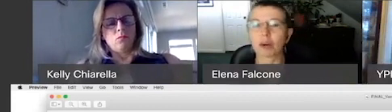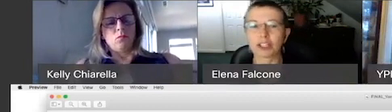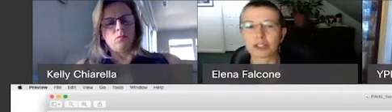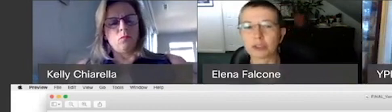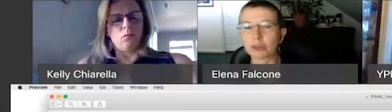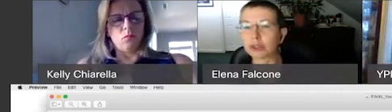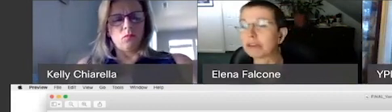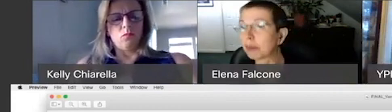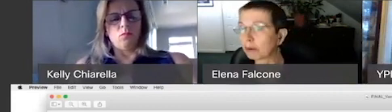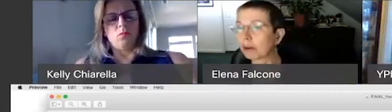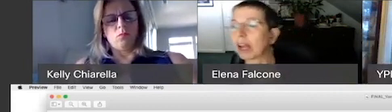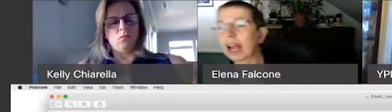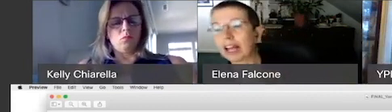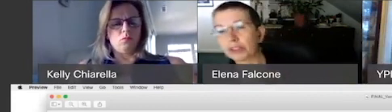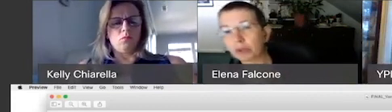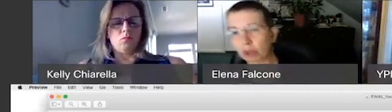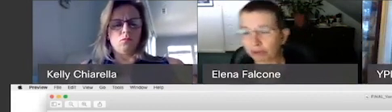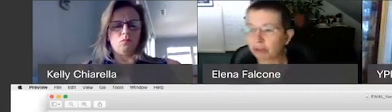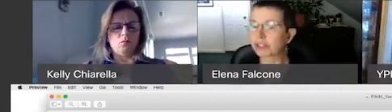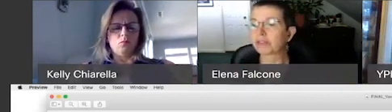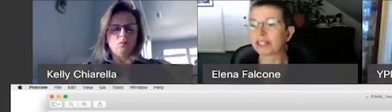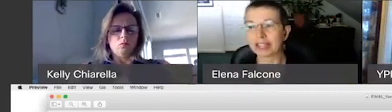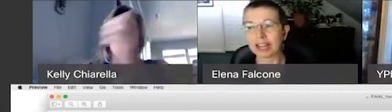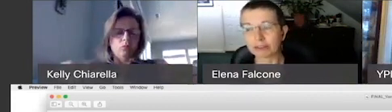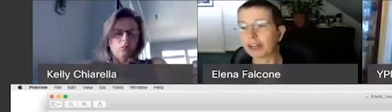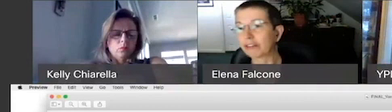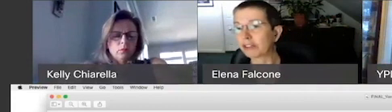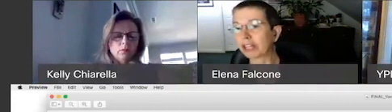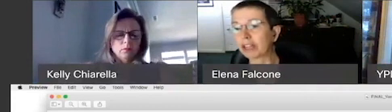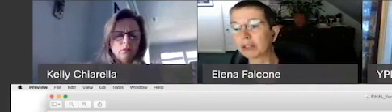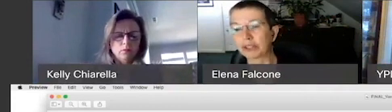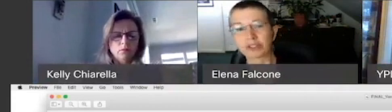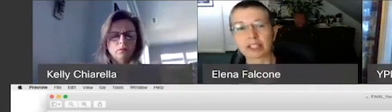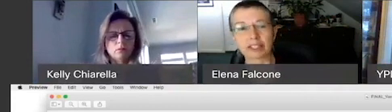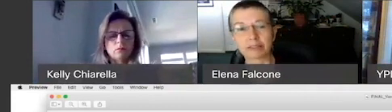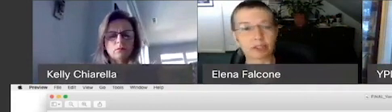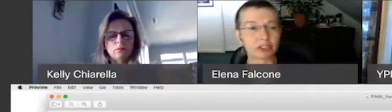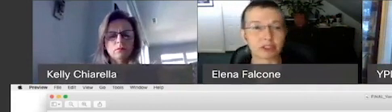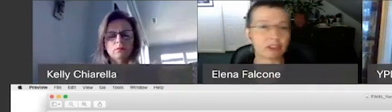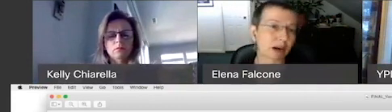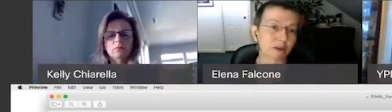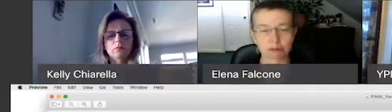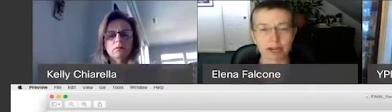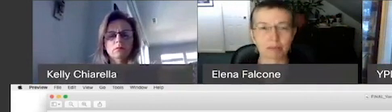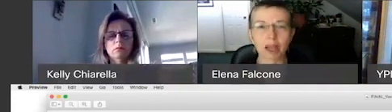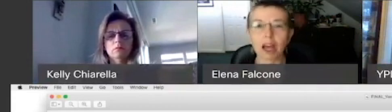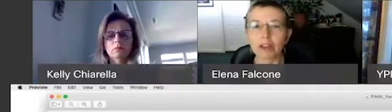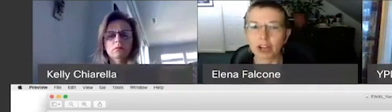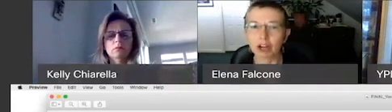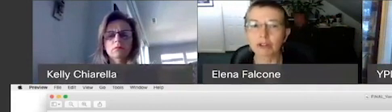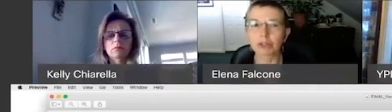reference that I want you to remember as you go through this event and after it closes in 2 hours from